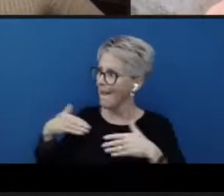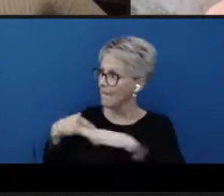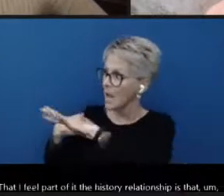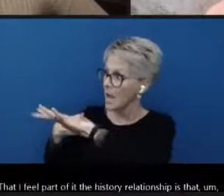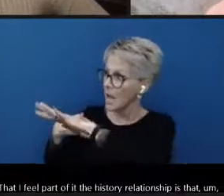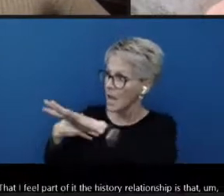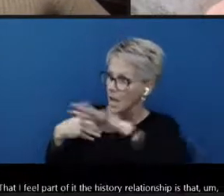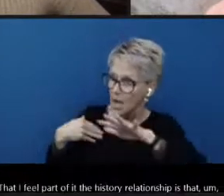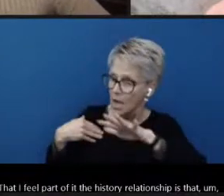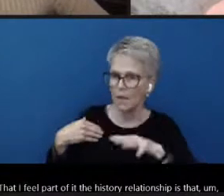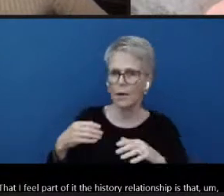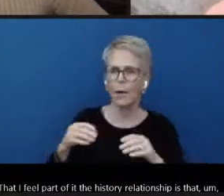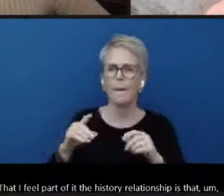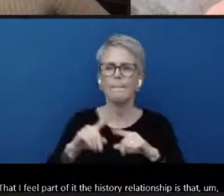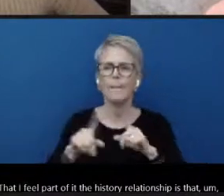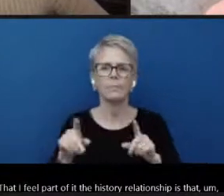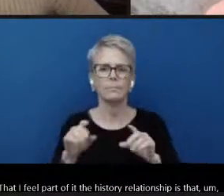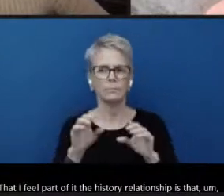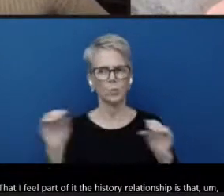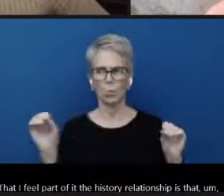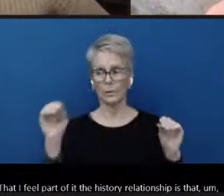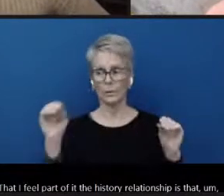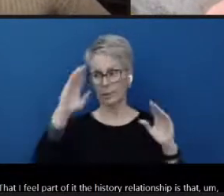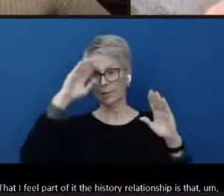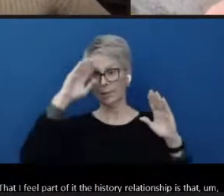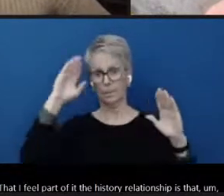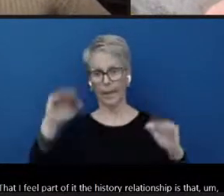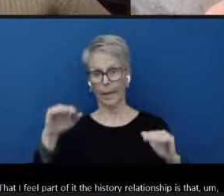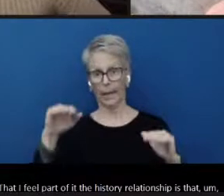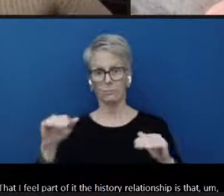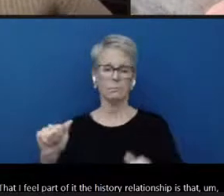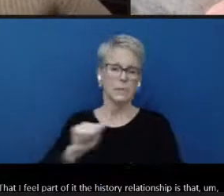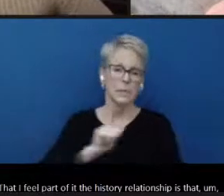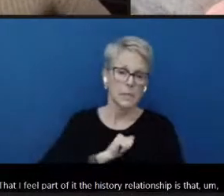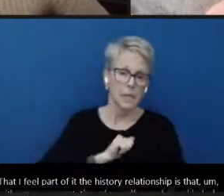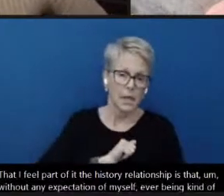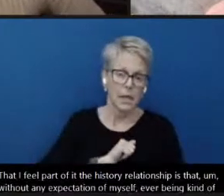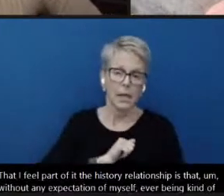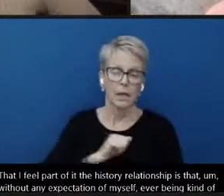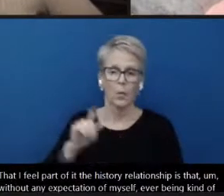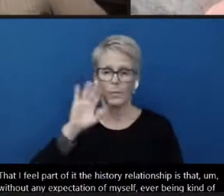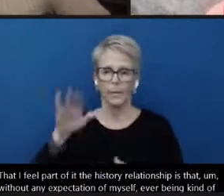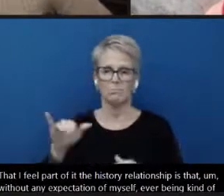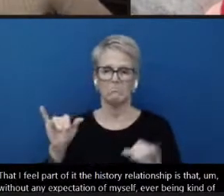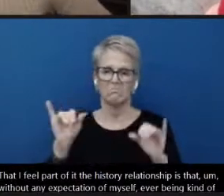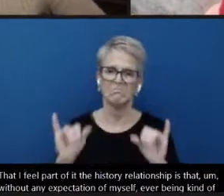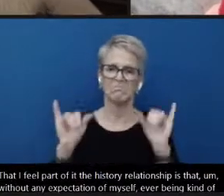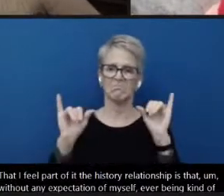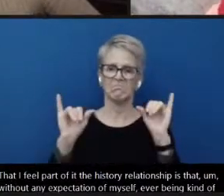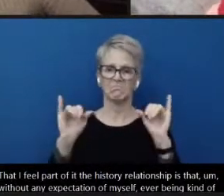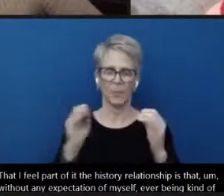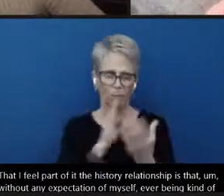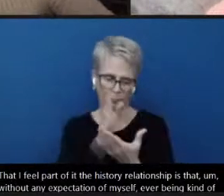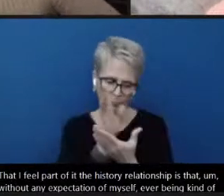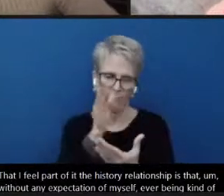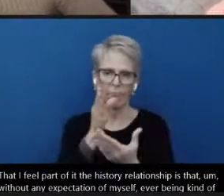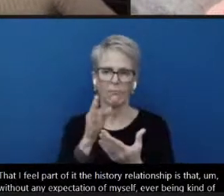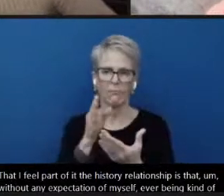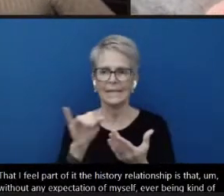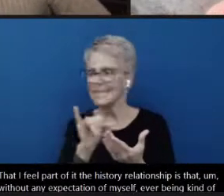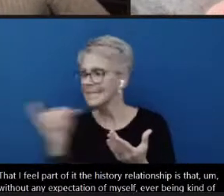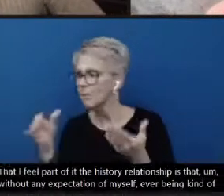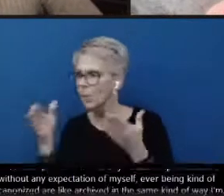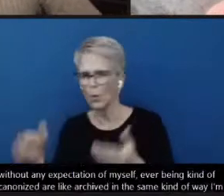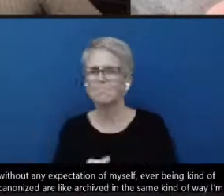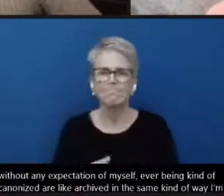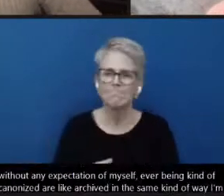Without any expectation of myself ever being kind of canonized or like archived in the same kind of way.